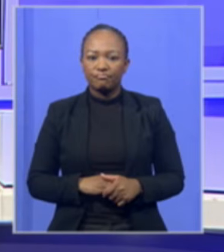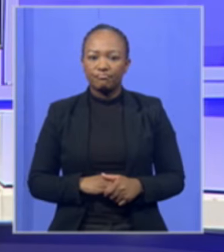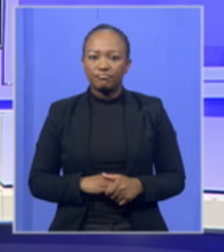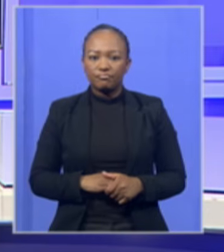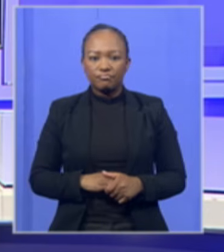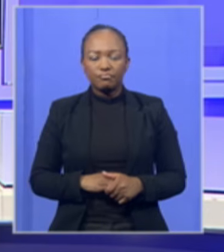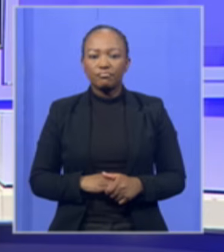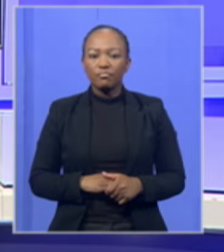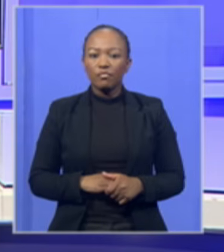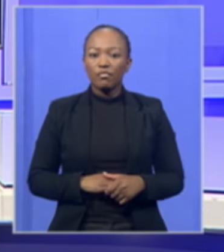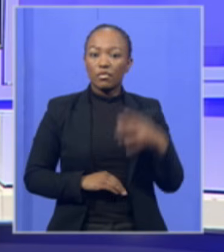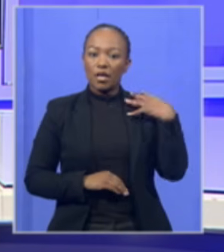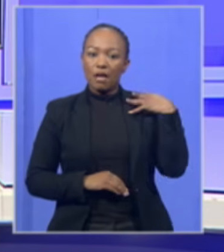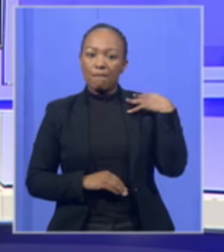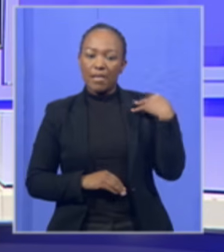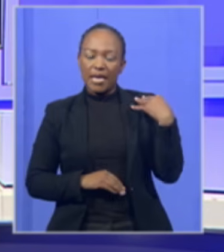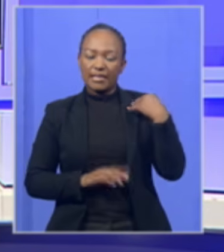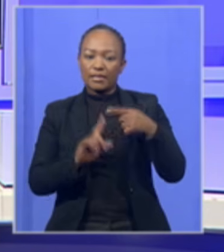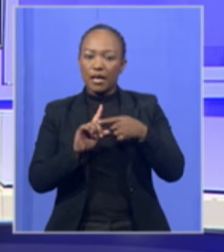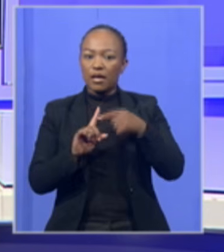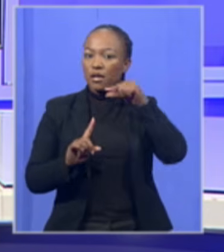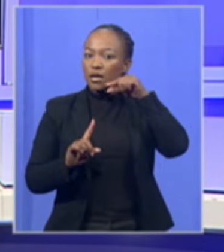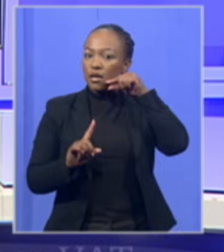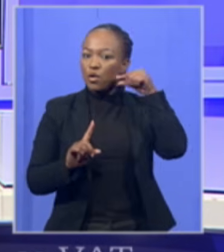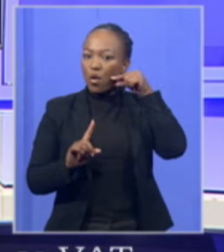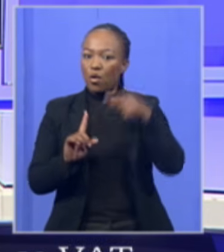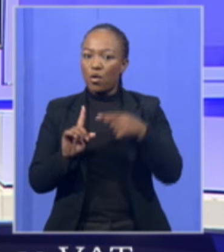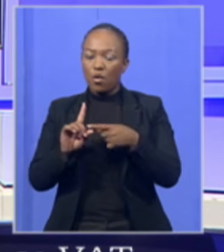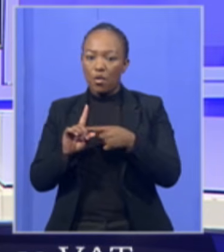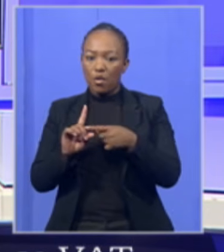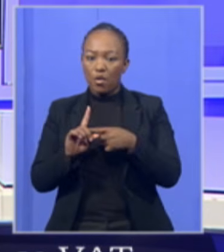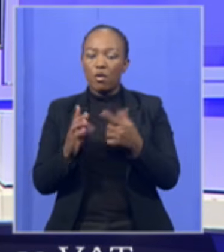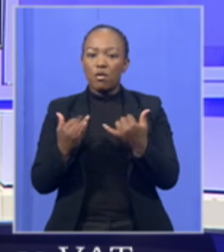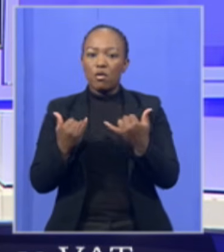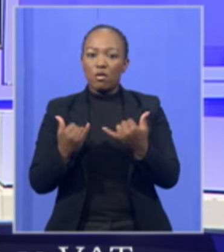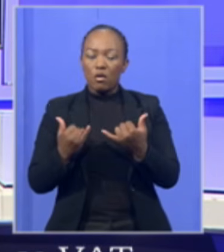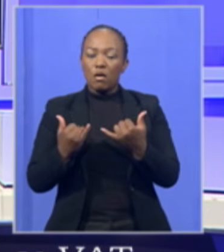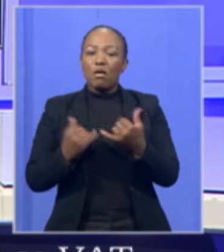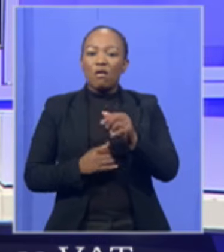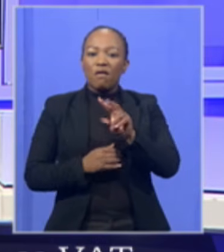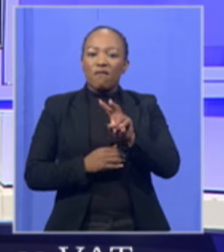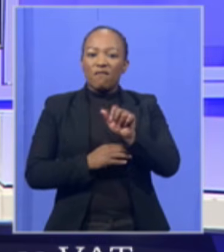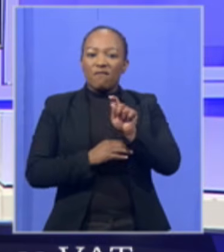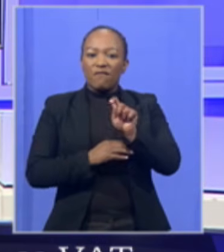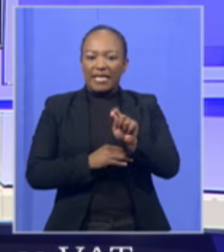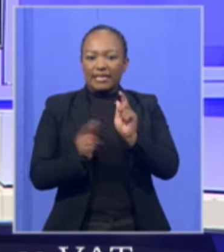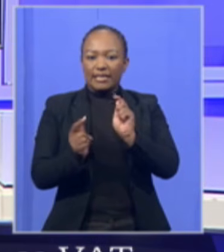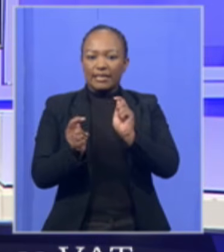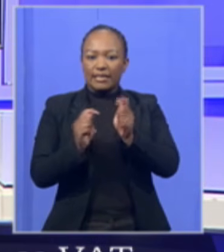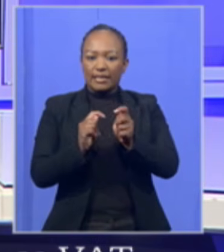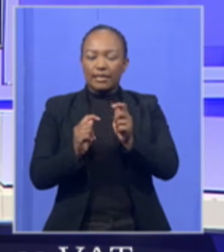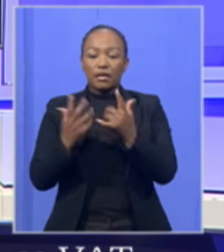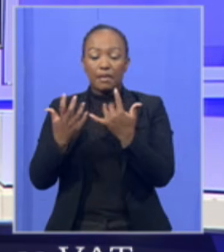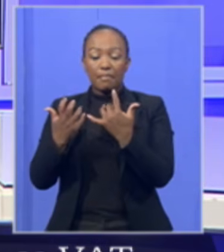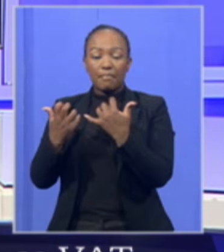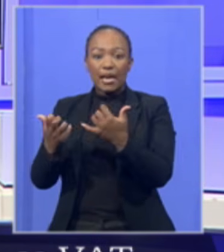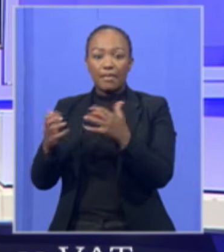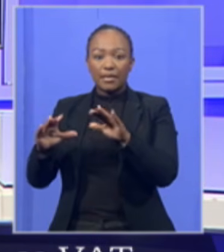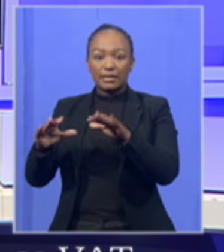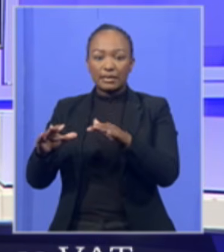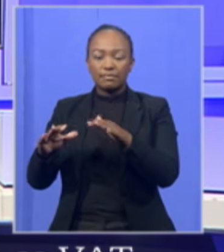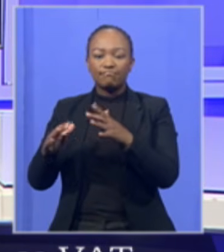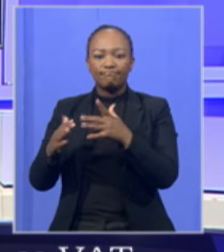Tona ya matlotlo Inoko Dongwana o na le dithata tsa go fetola selo sa lekgetho la badirisi fa palamente santse seka